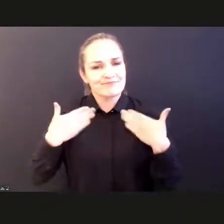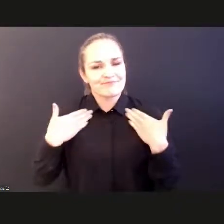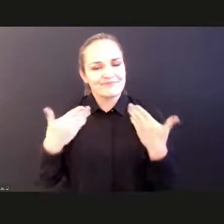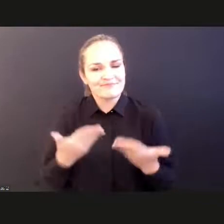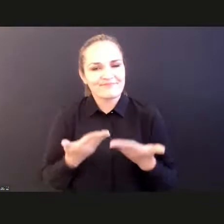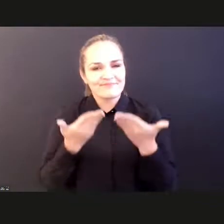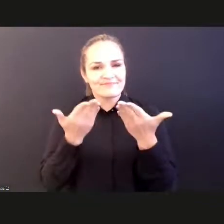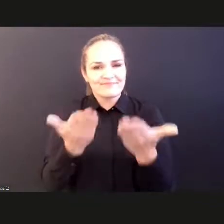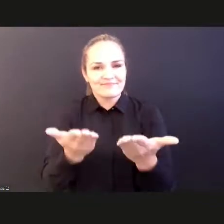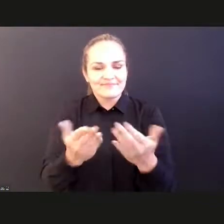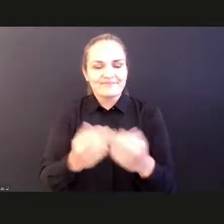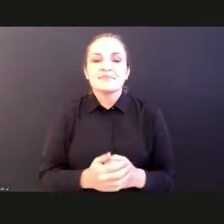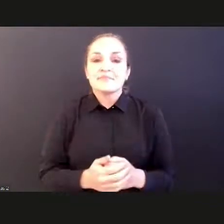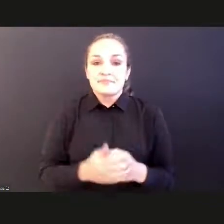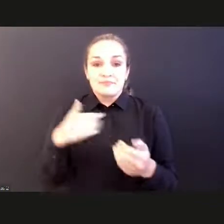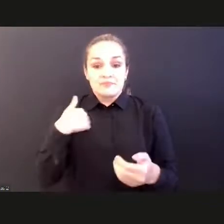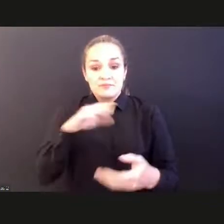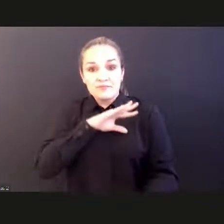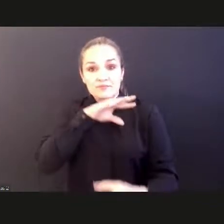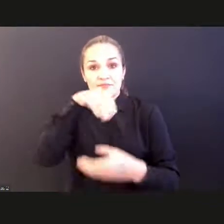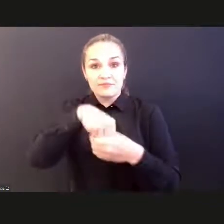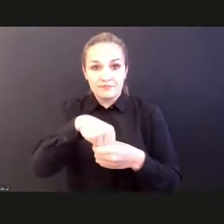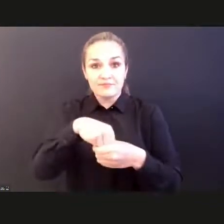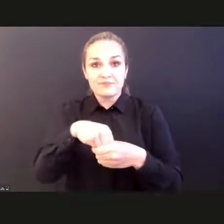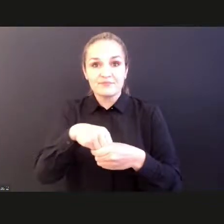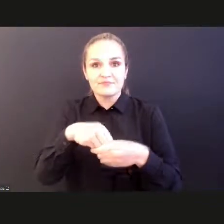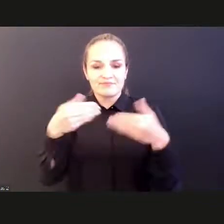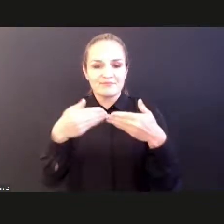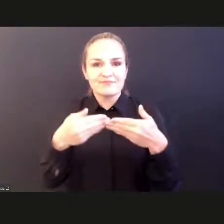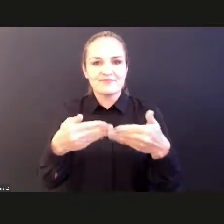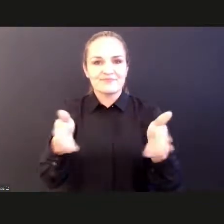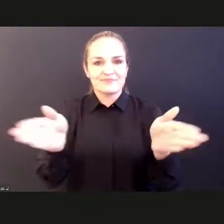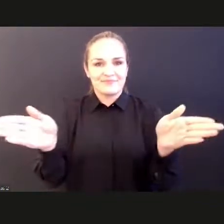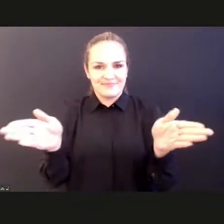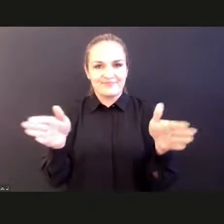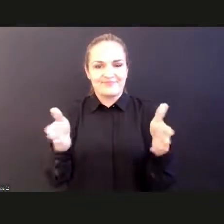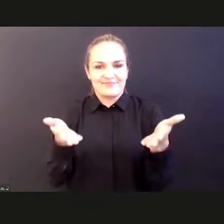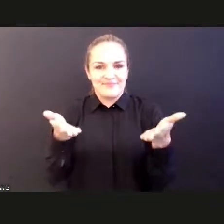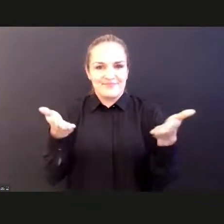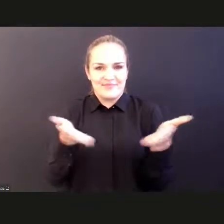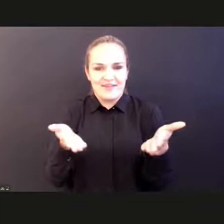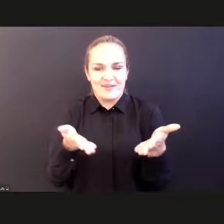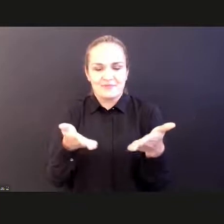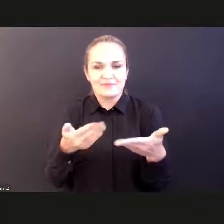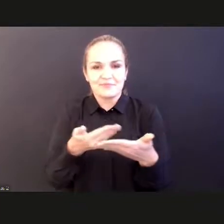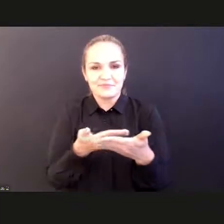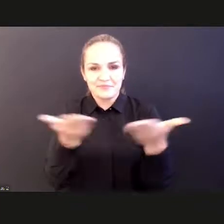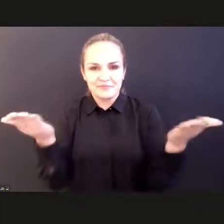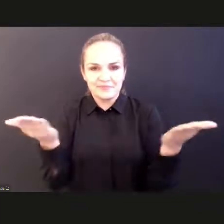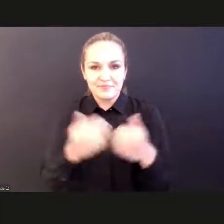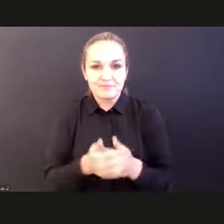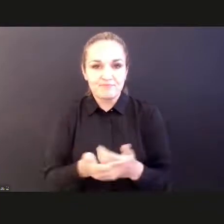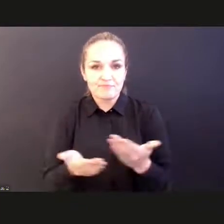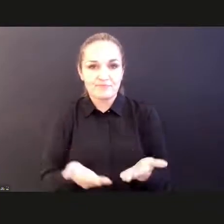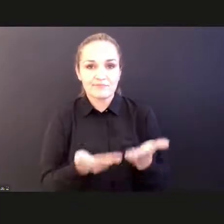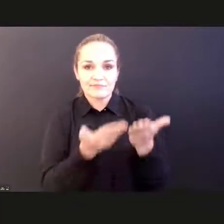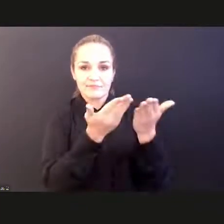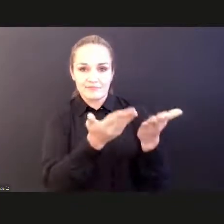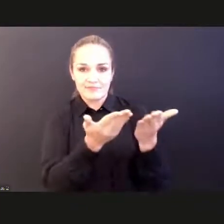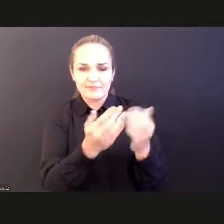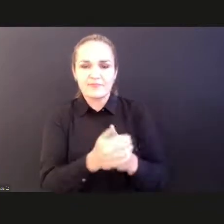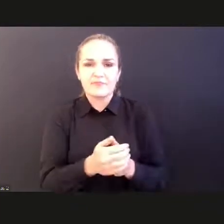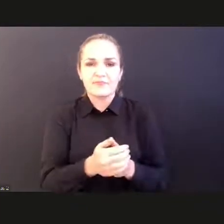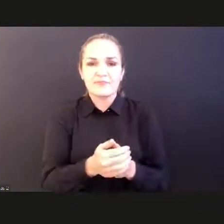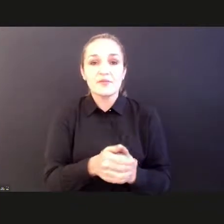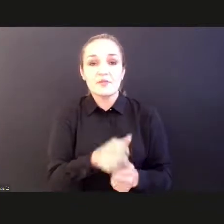opening. Dear Mr. Wilfried Wex, Director of Regional Program of